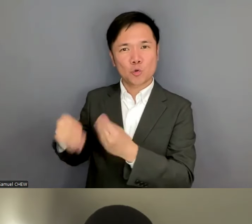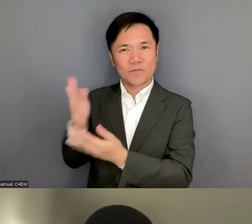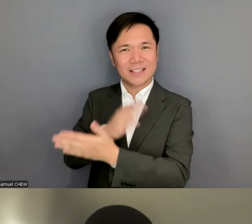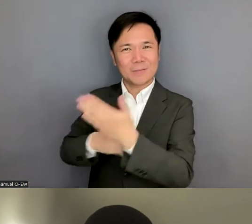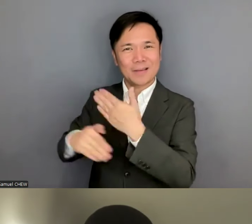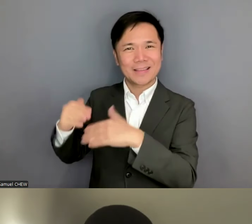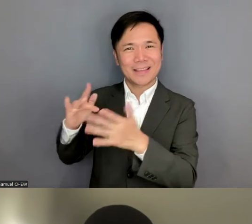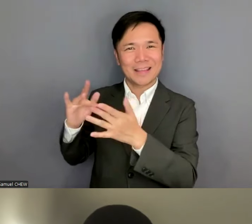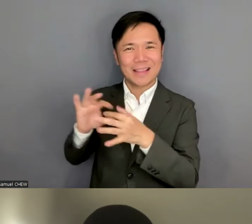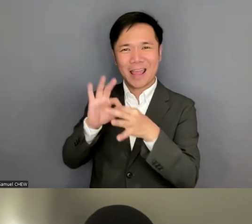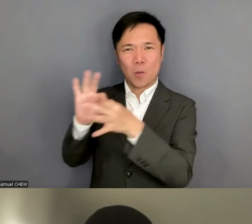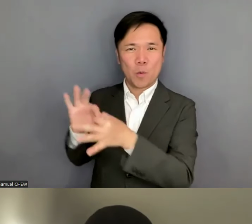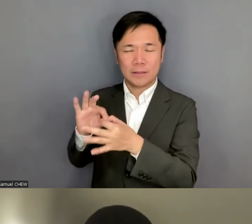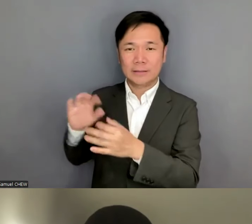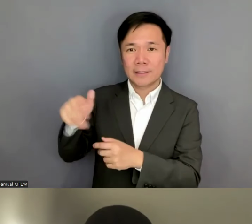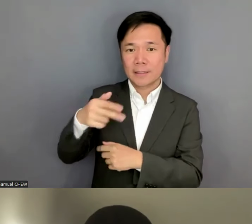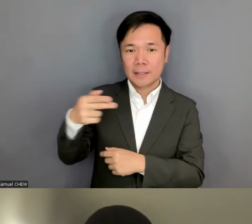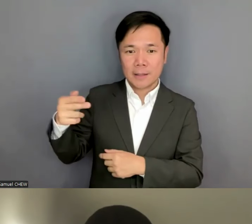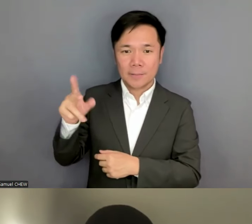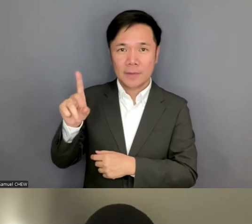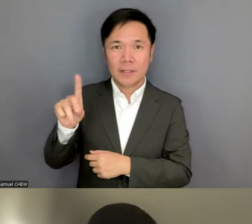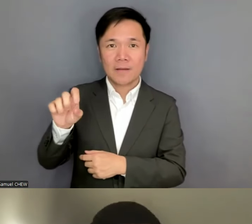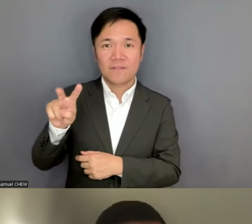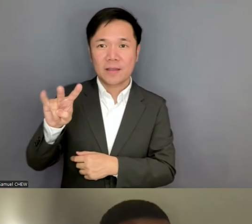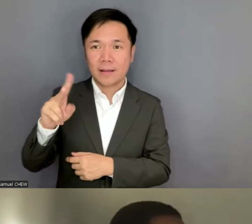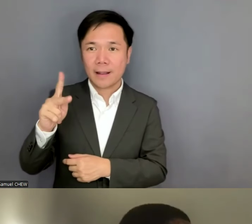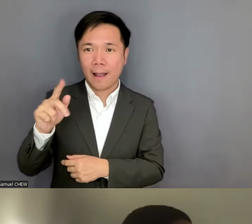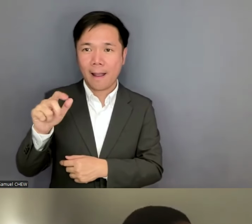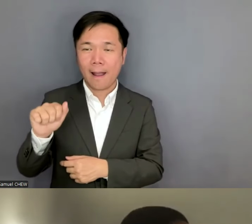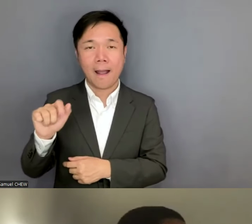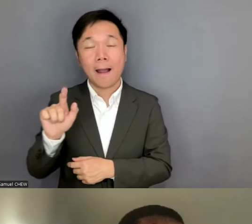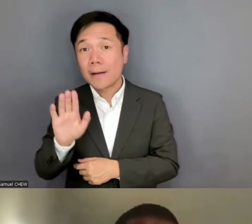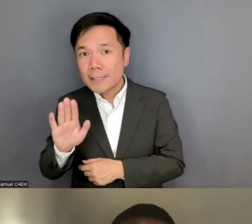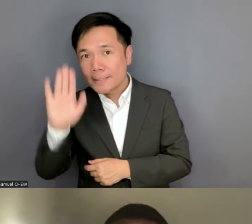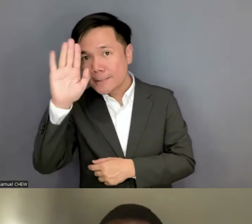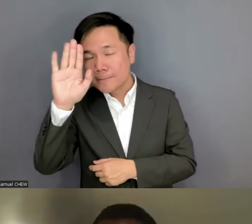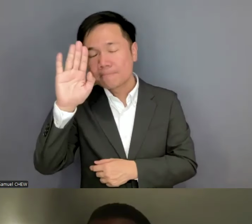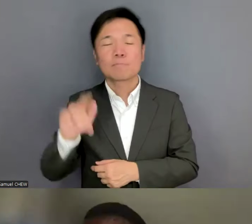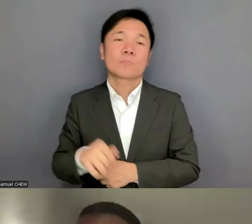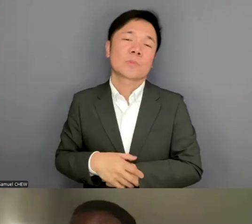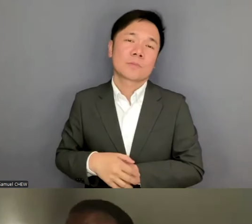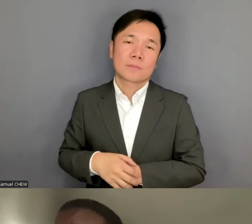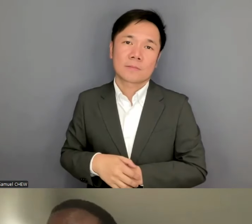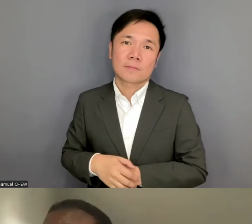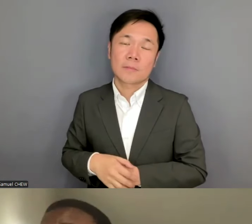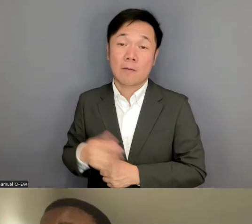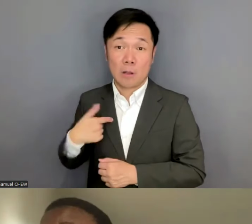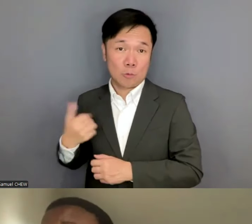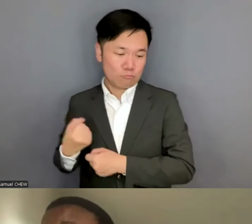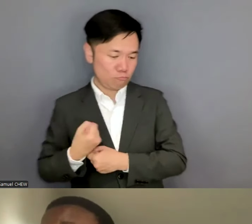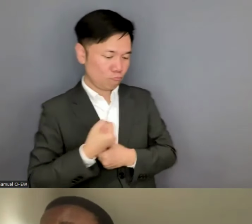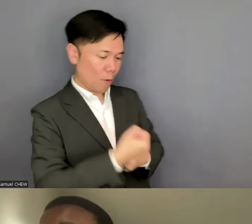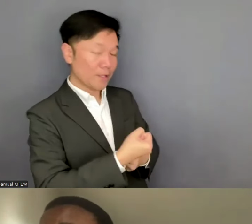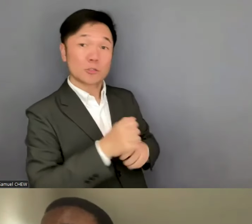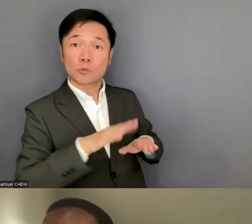Network. Devika asked the following. As the official representative of children and young people